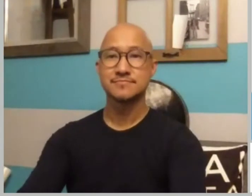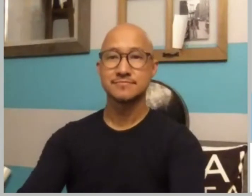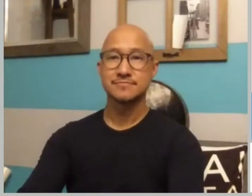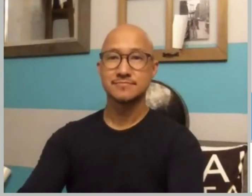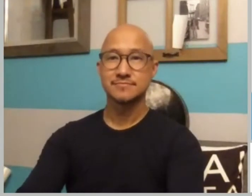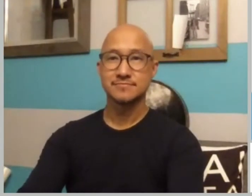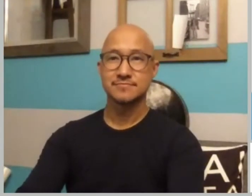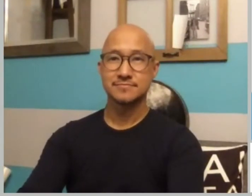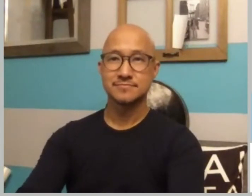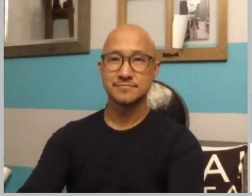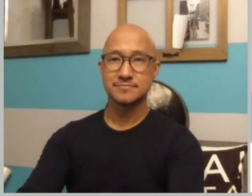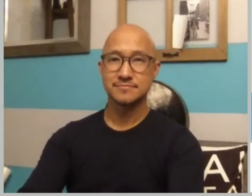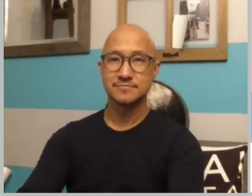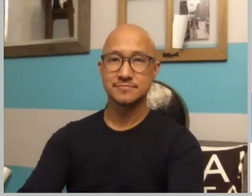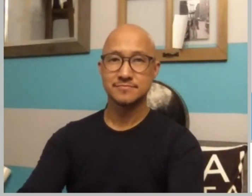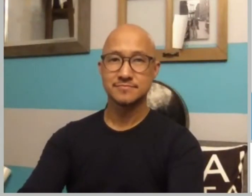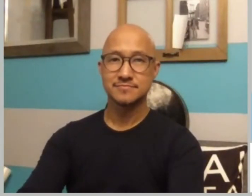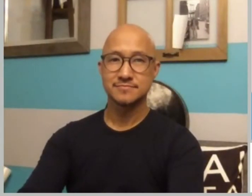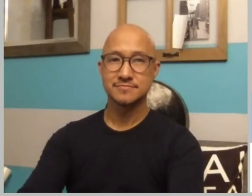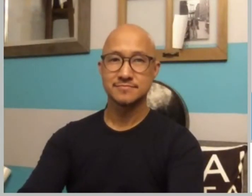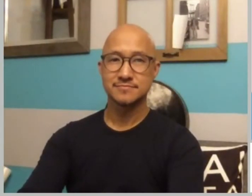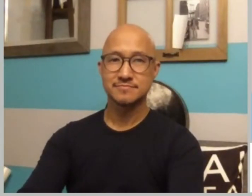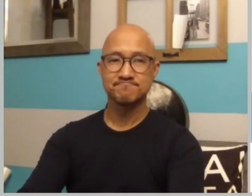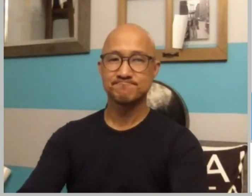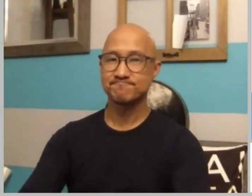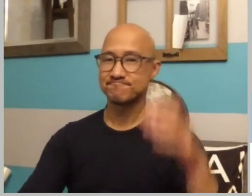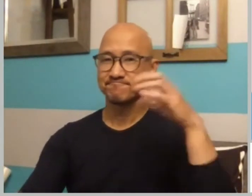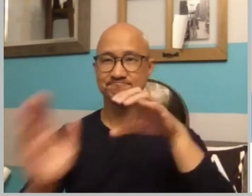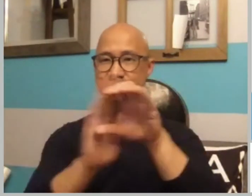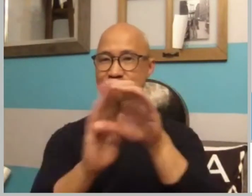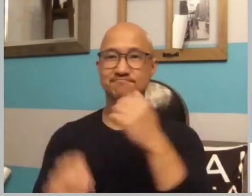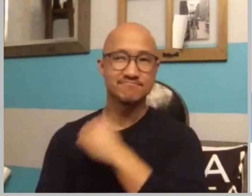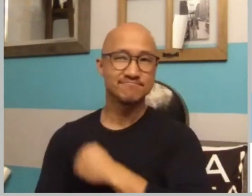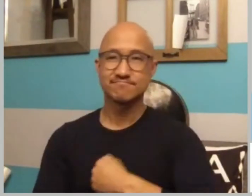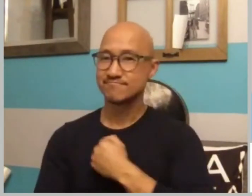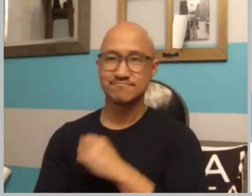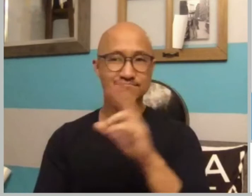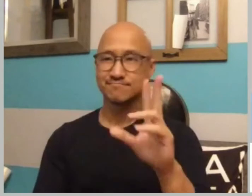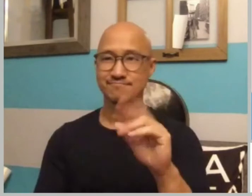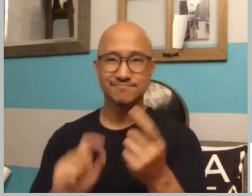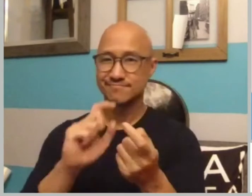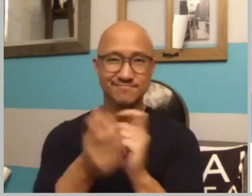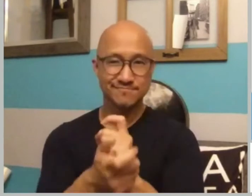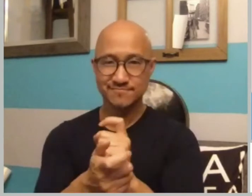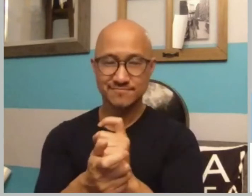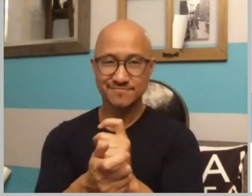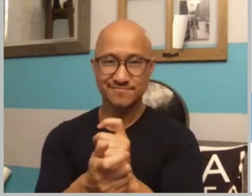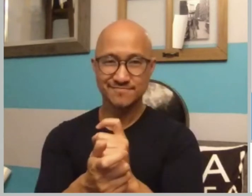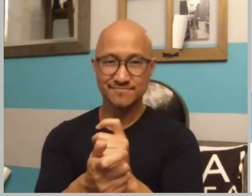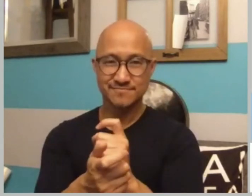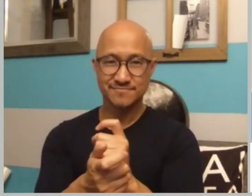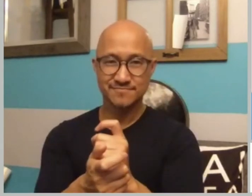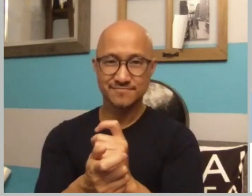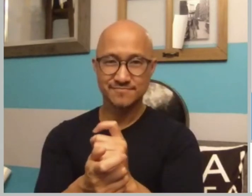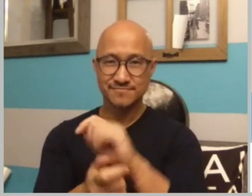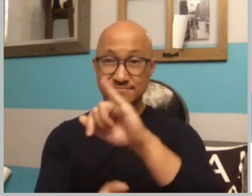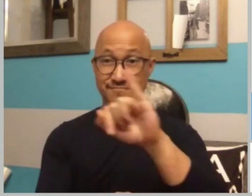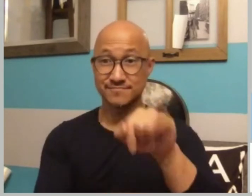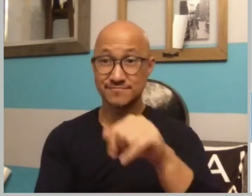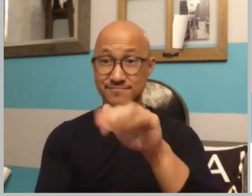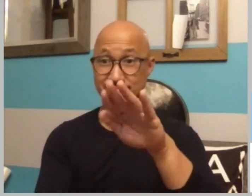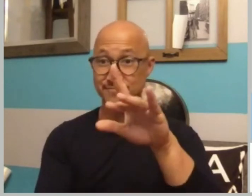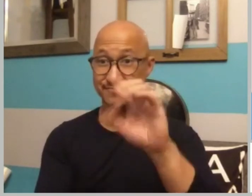That doesn't want to move. Okay. Really the theme of Jude is